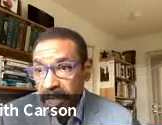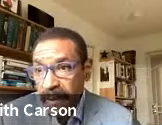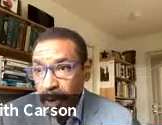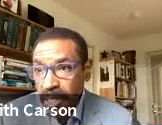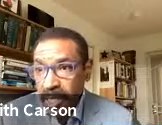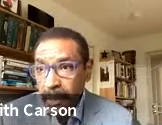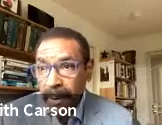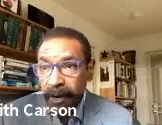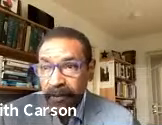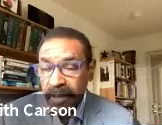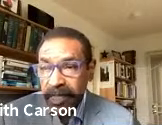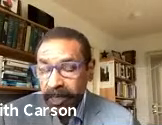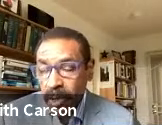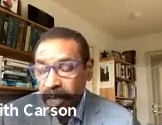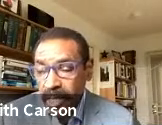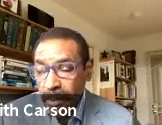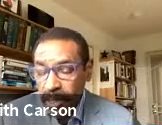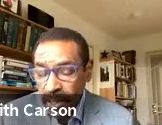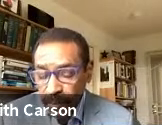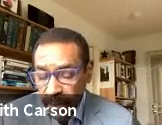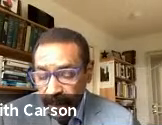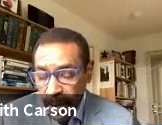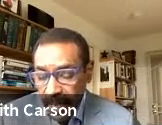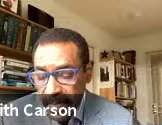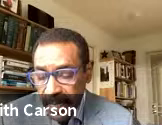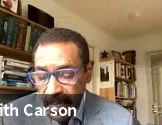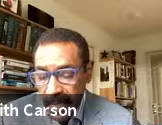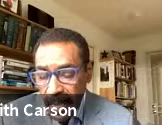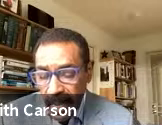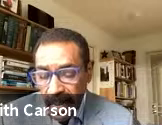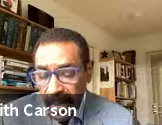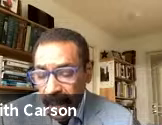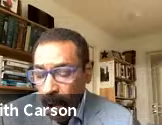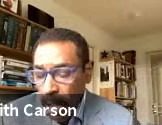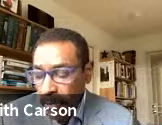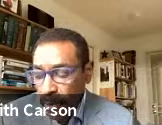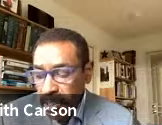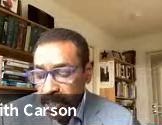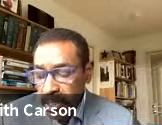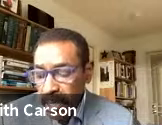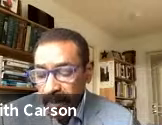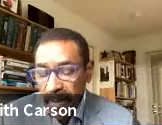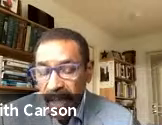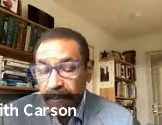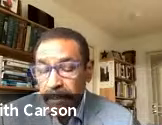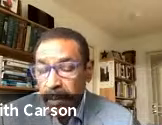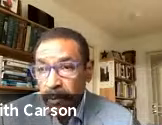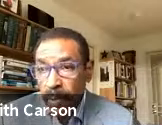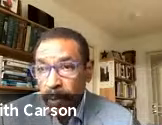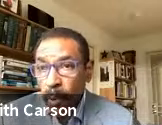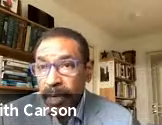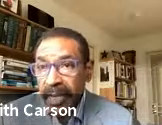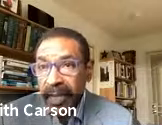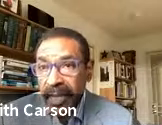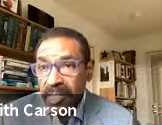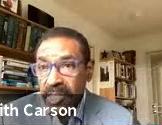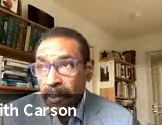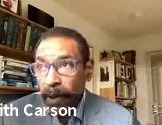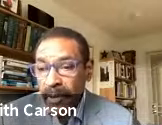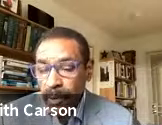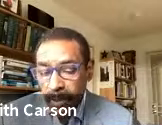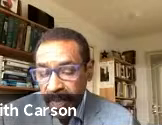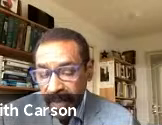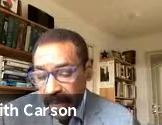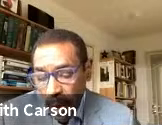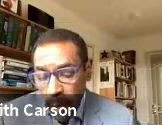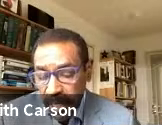the city of Berkeley is a part of this, starting the Berkeley Flea Market, all of which have been rewarding in some